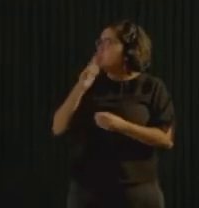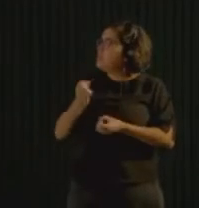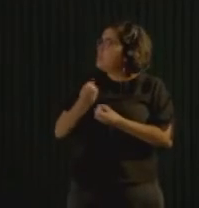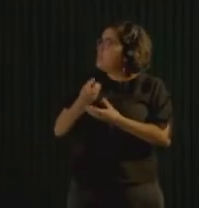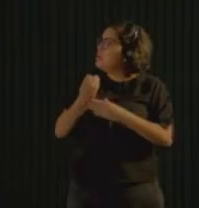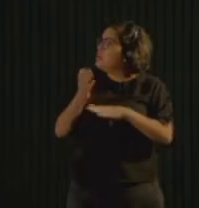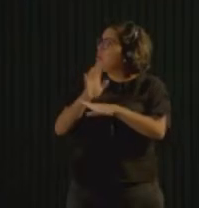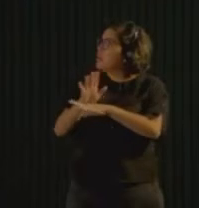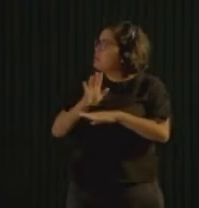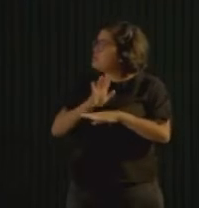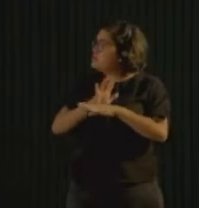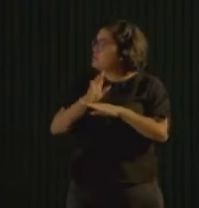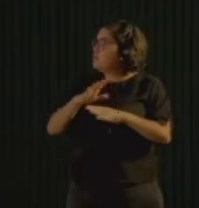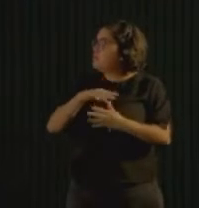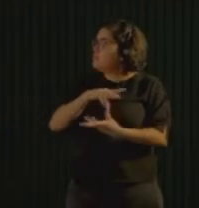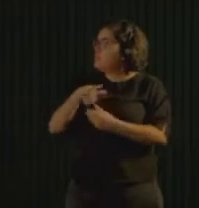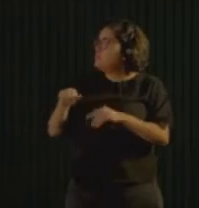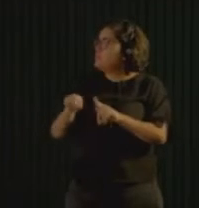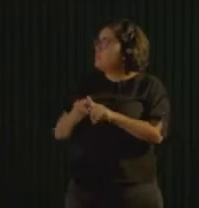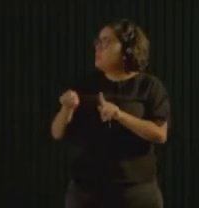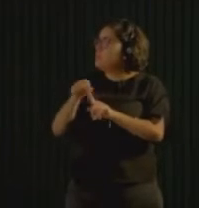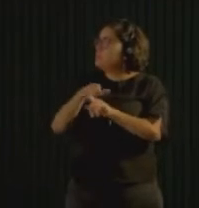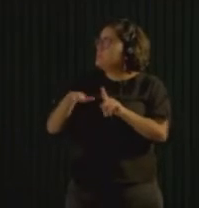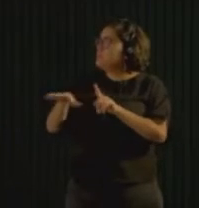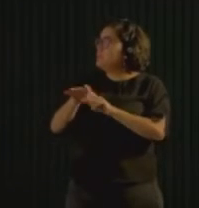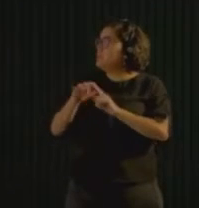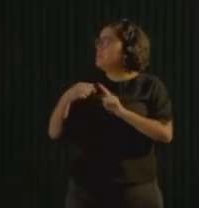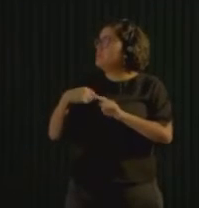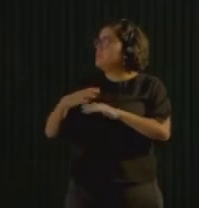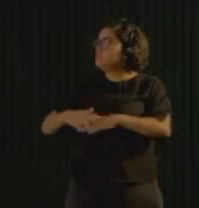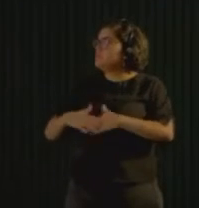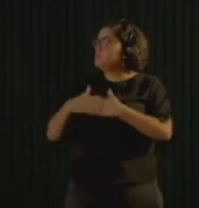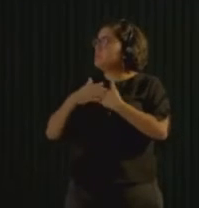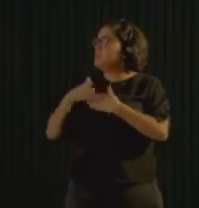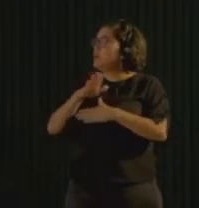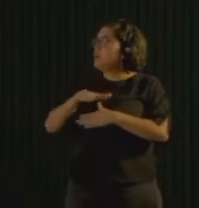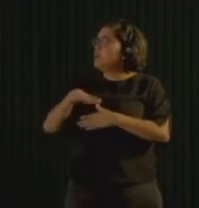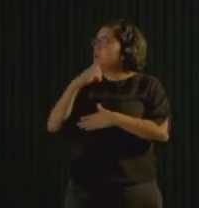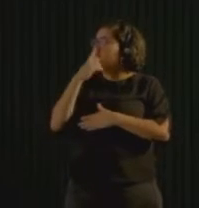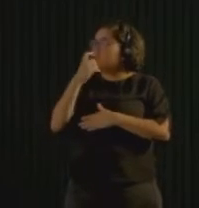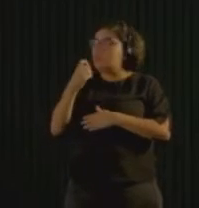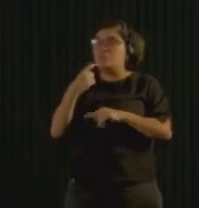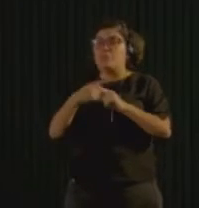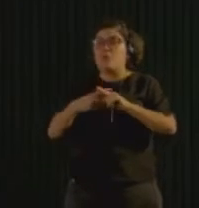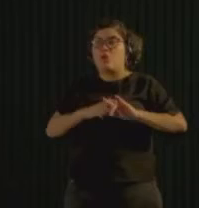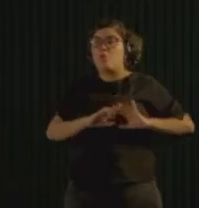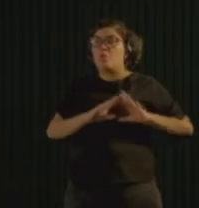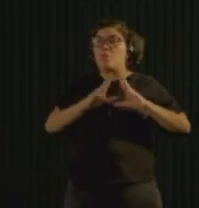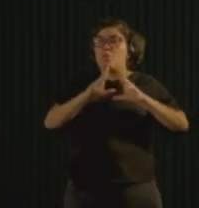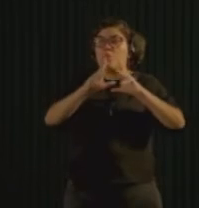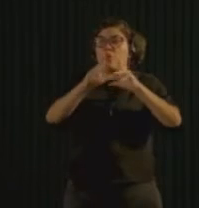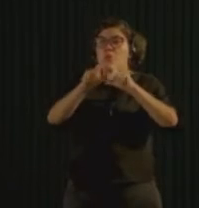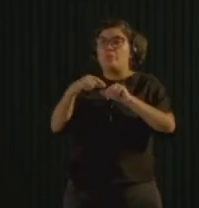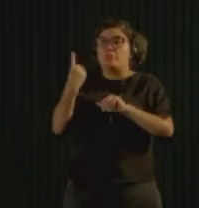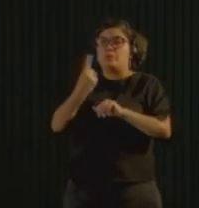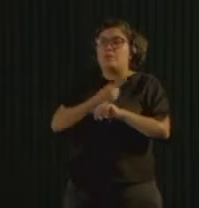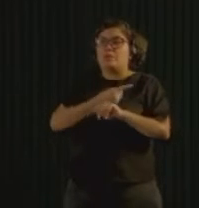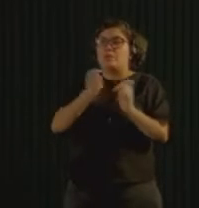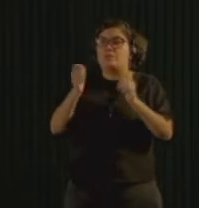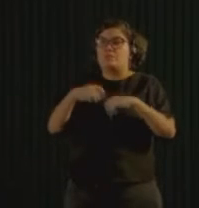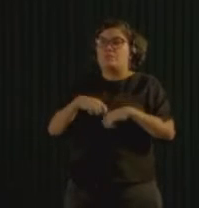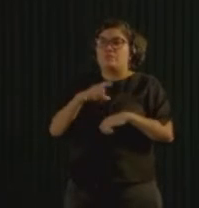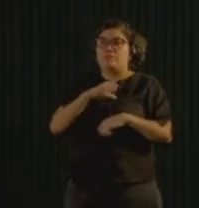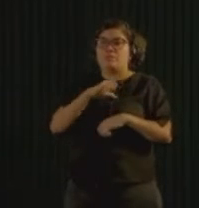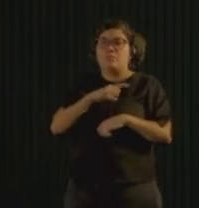love with the topic of waste because everything in the world we possess will one day belong to a garbage industry. And that's a very big